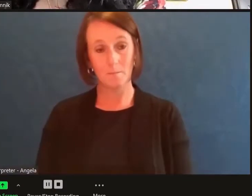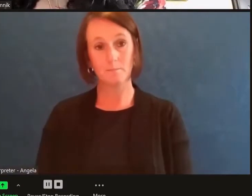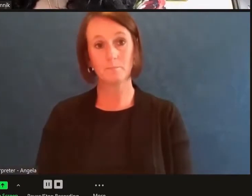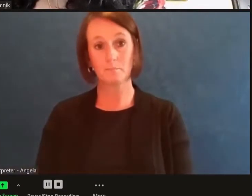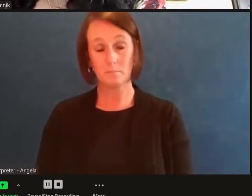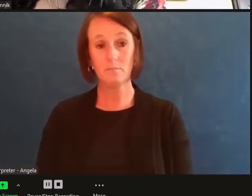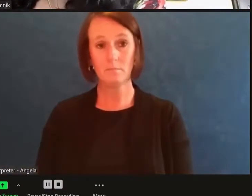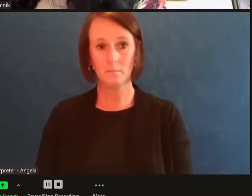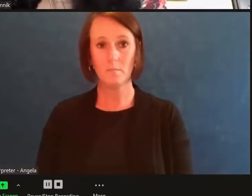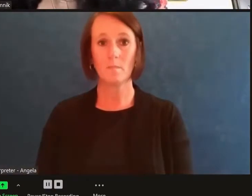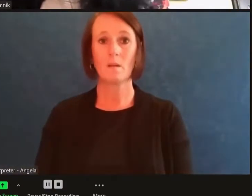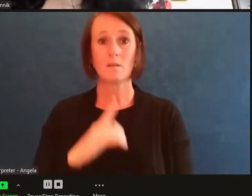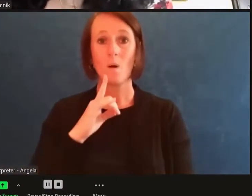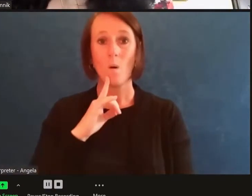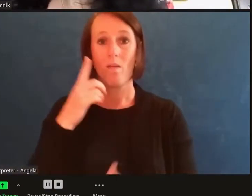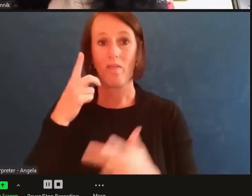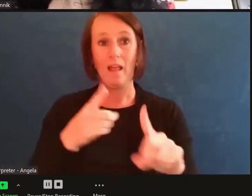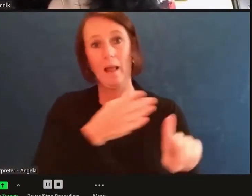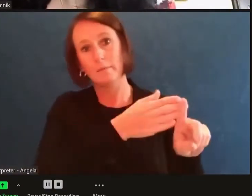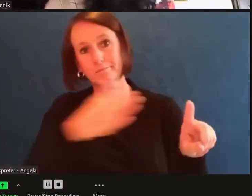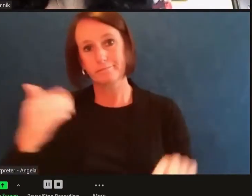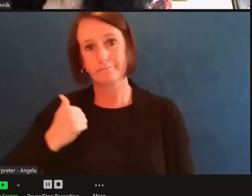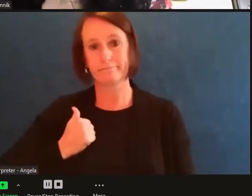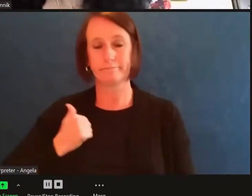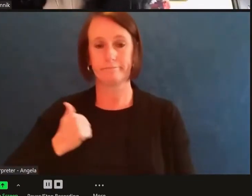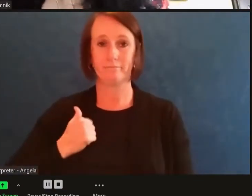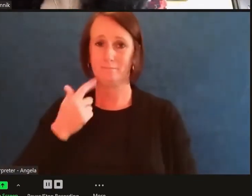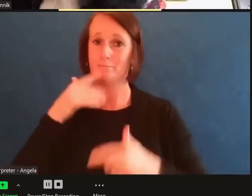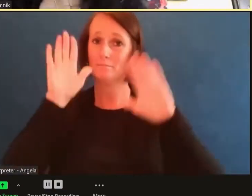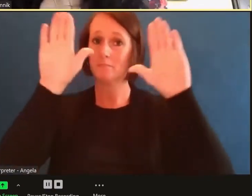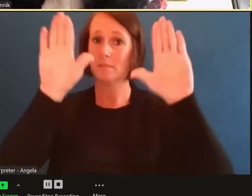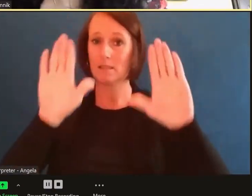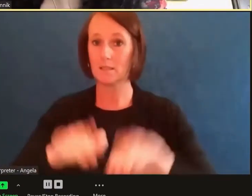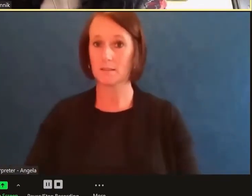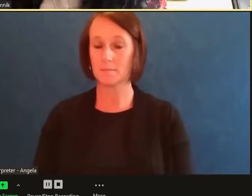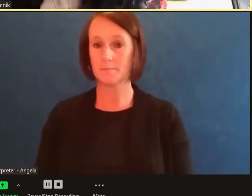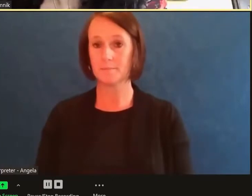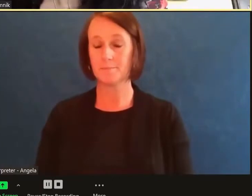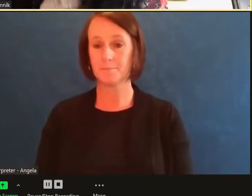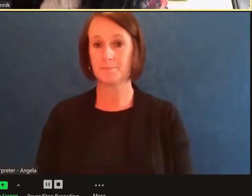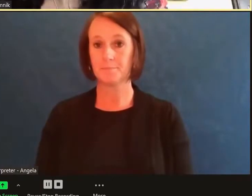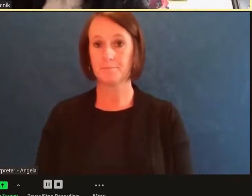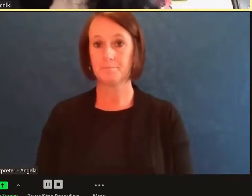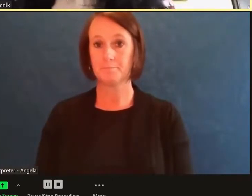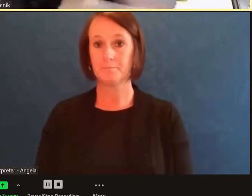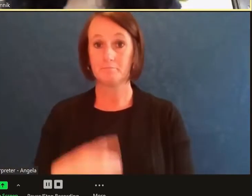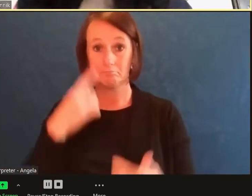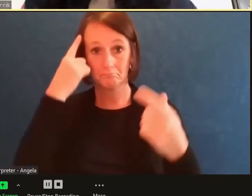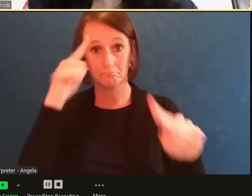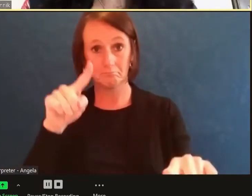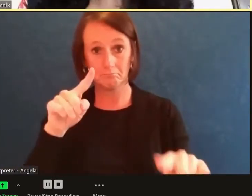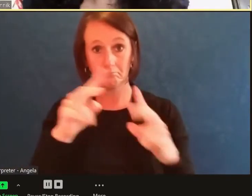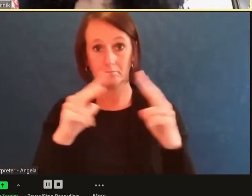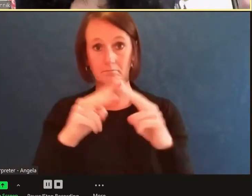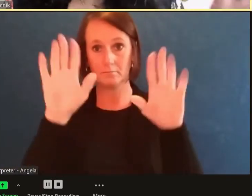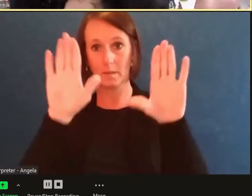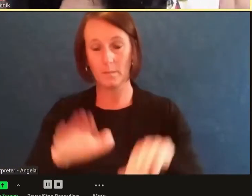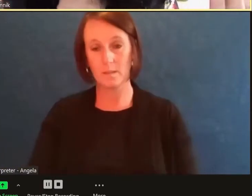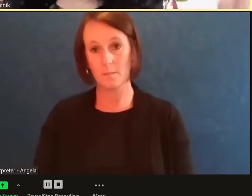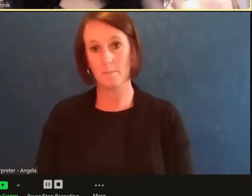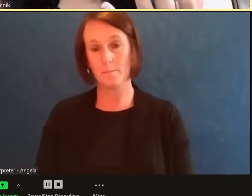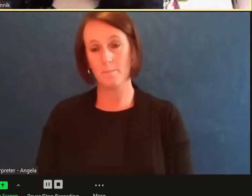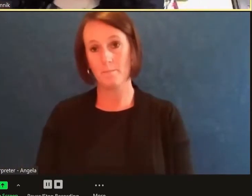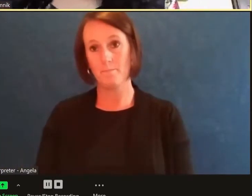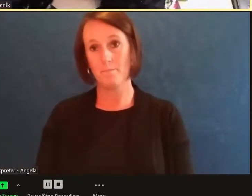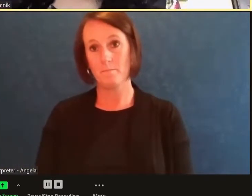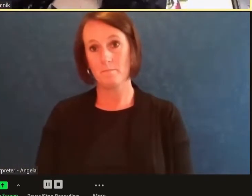that. It's pretty amazing. Very amazing. That was one of my questions, actually, is like,